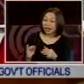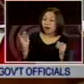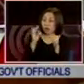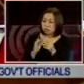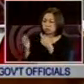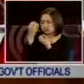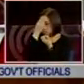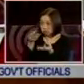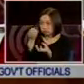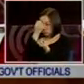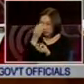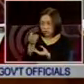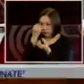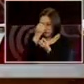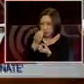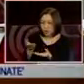information